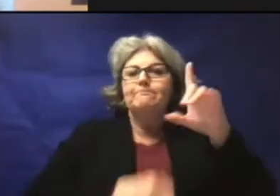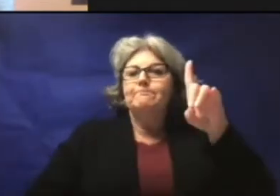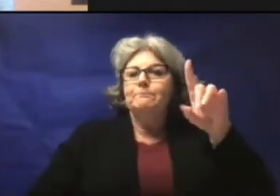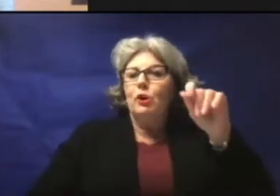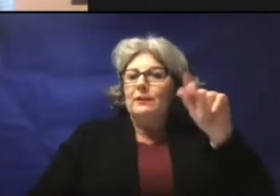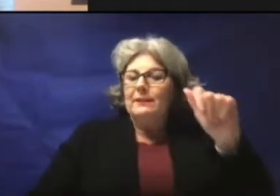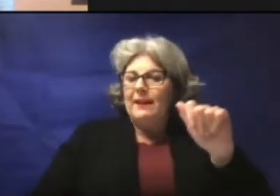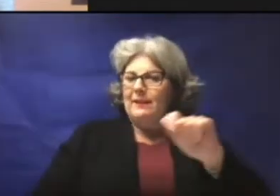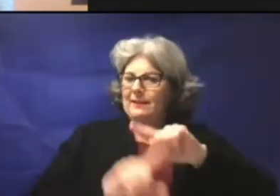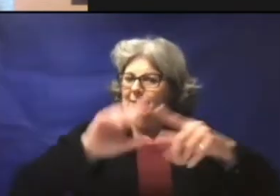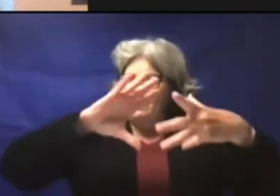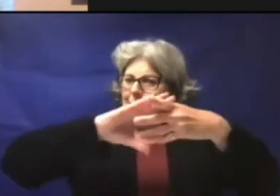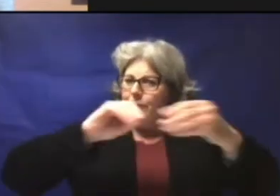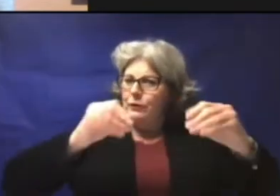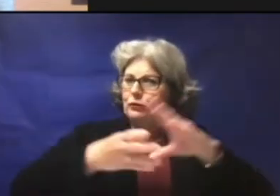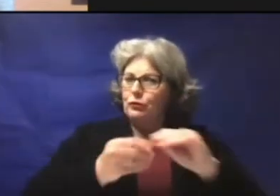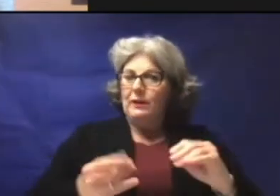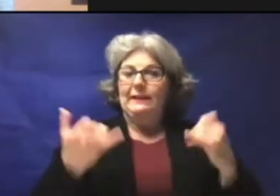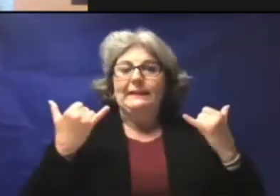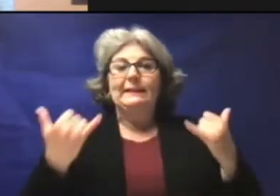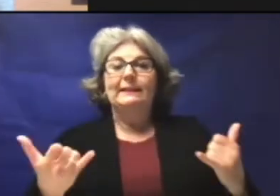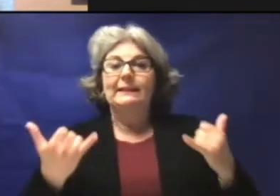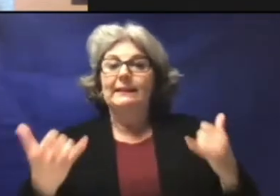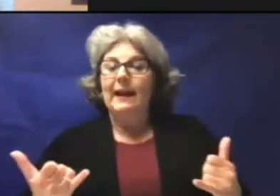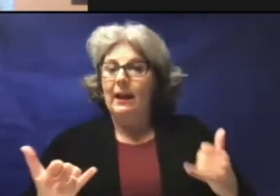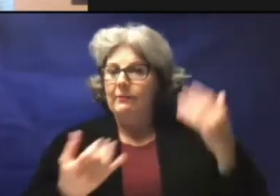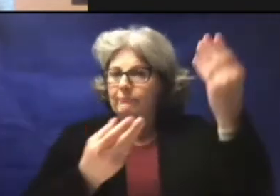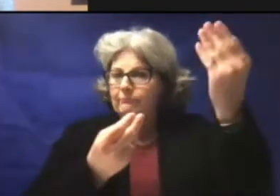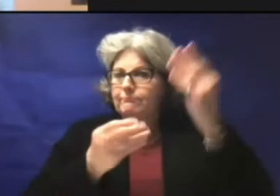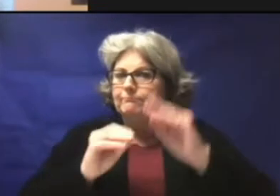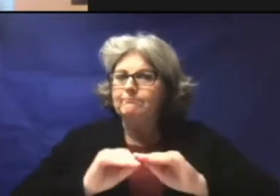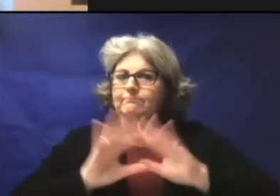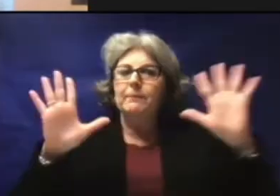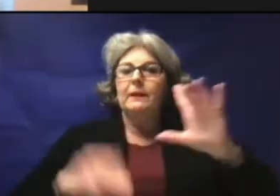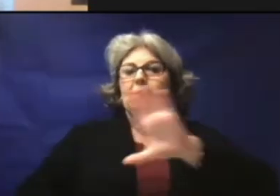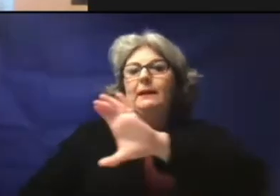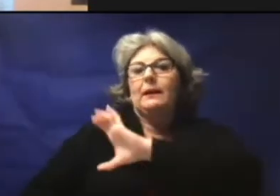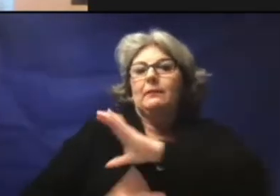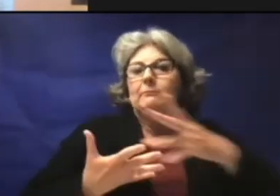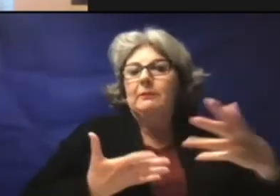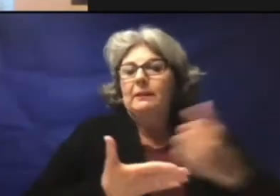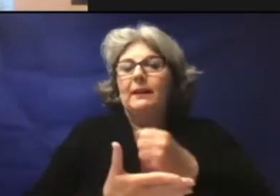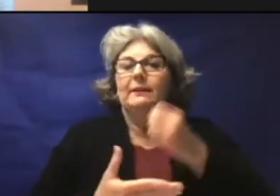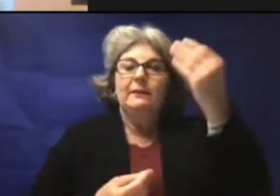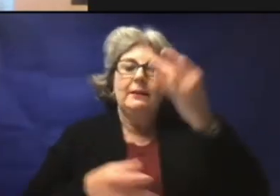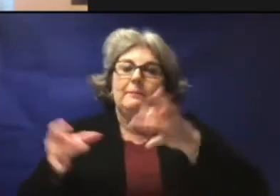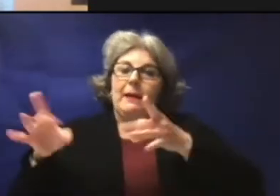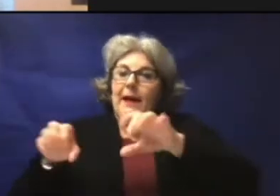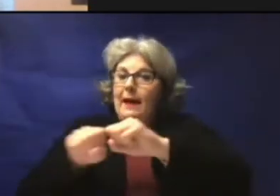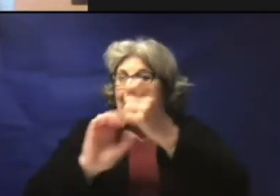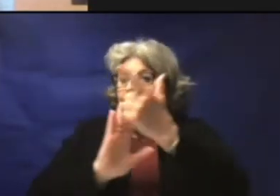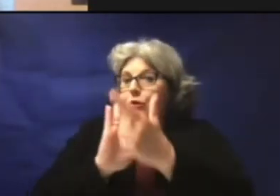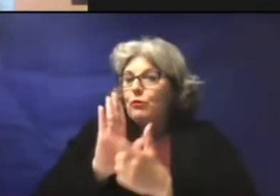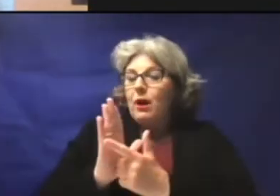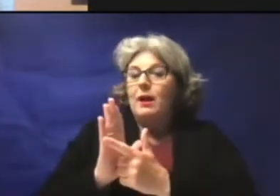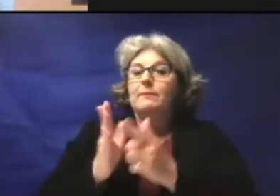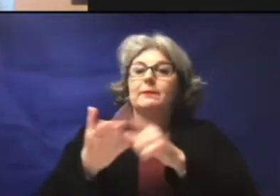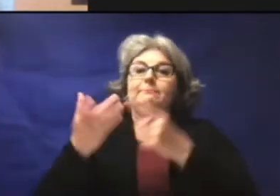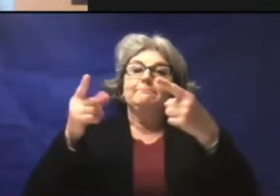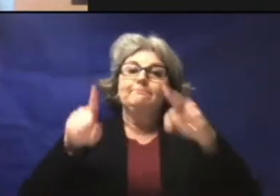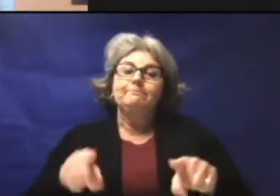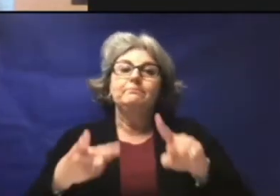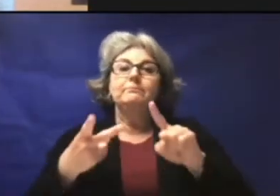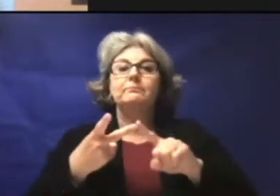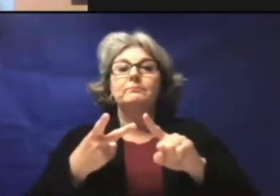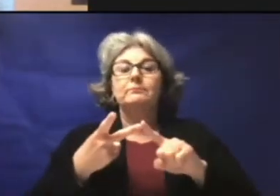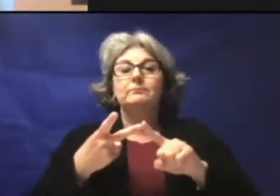the different story. We need it now when we have law enforcement collecting information about hate crimes and hate incidents. We need it when it